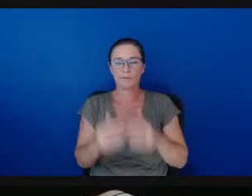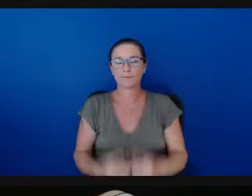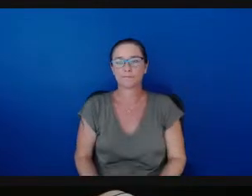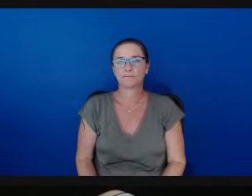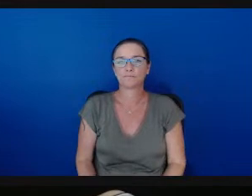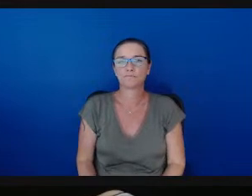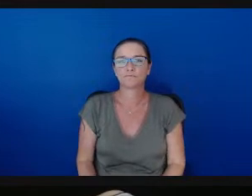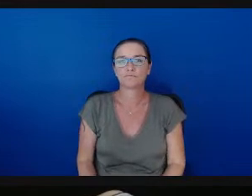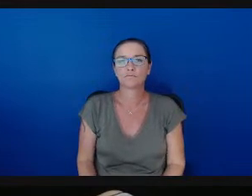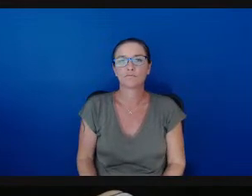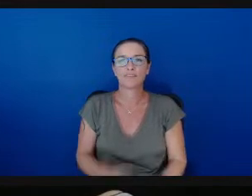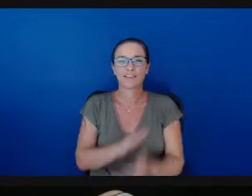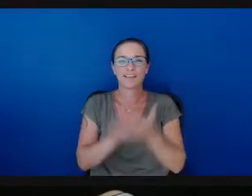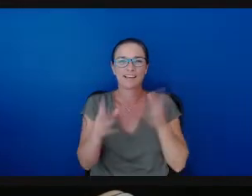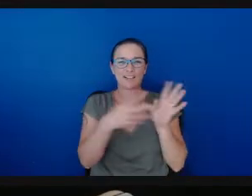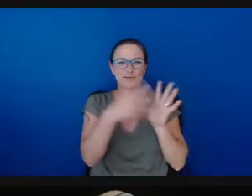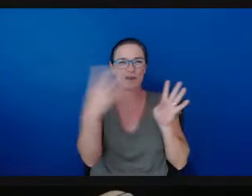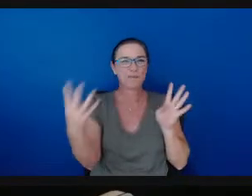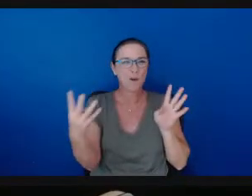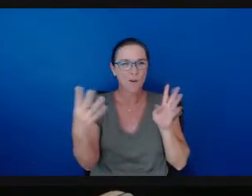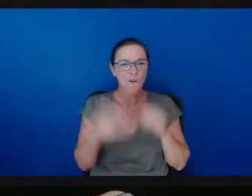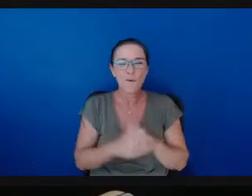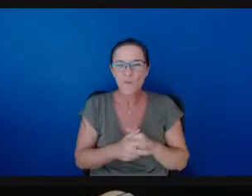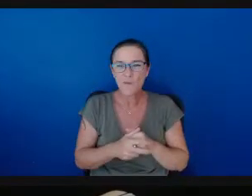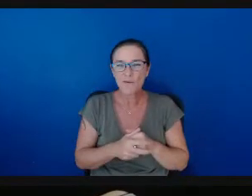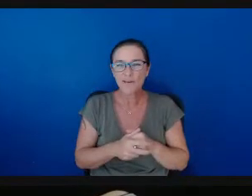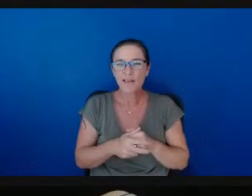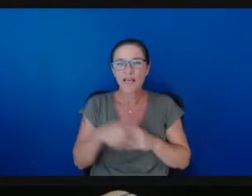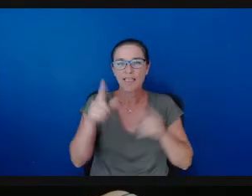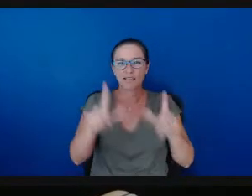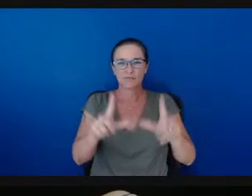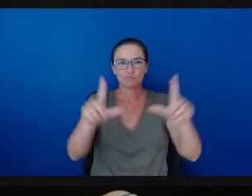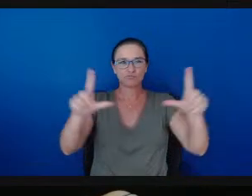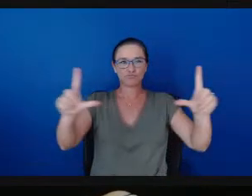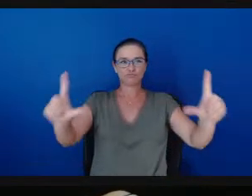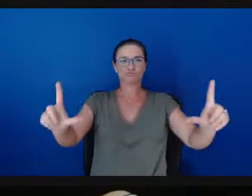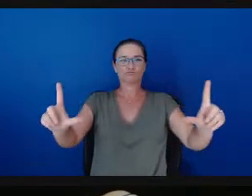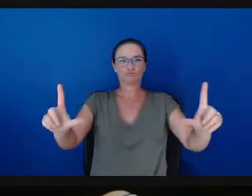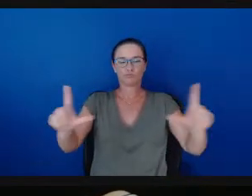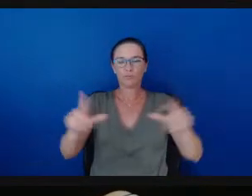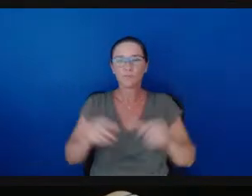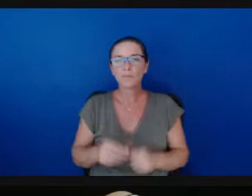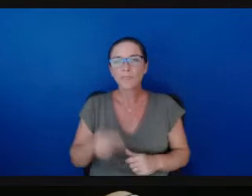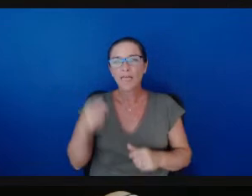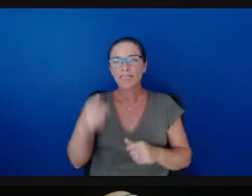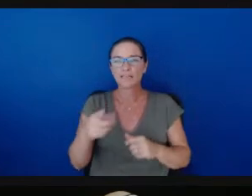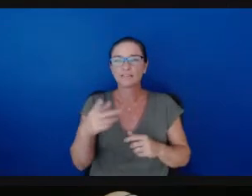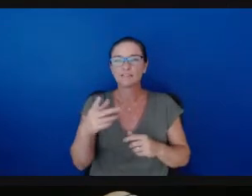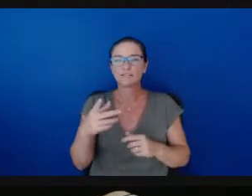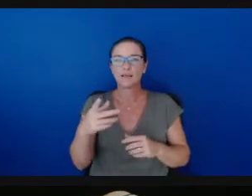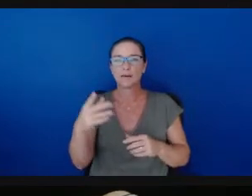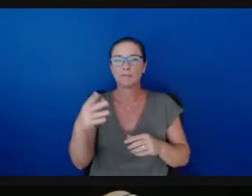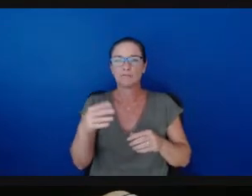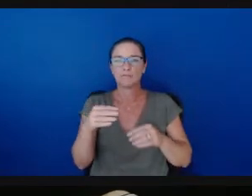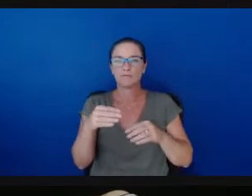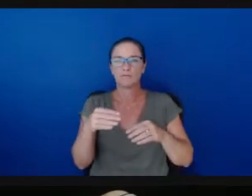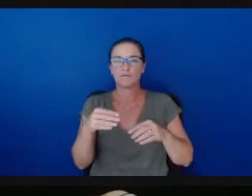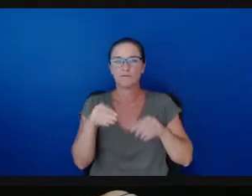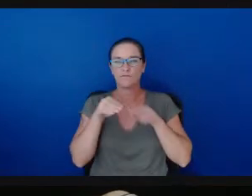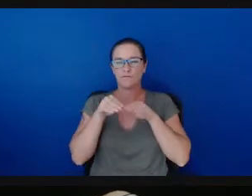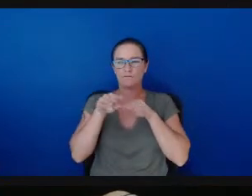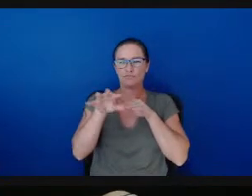We have a nice rainbow. So here's a little bit of a zoomed out view, right? So we're looking in, there's that very back area through there, high